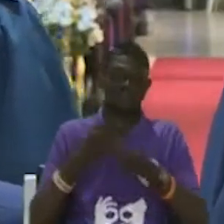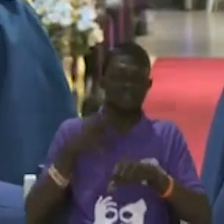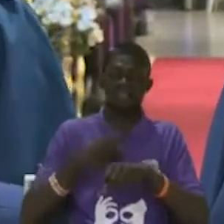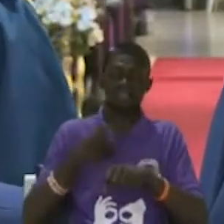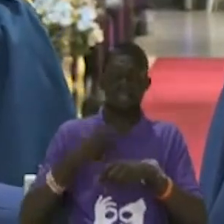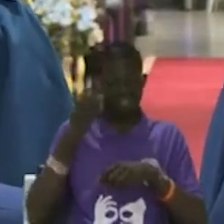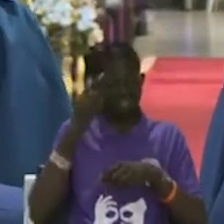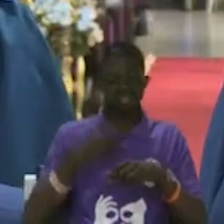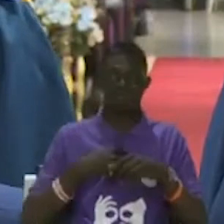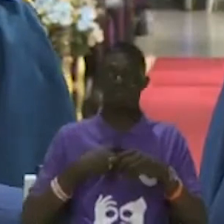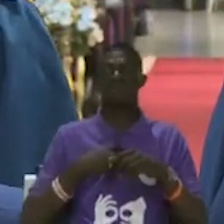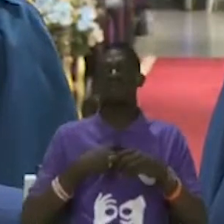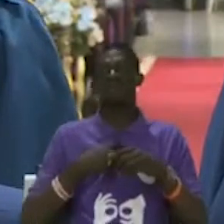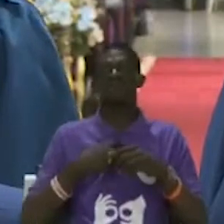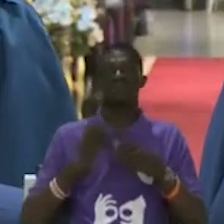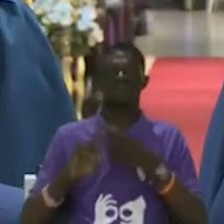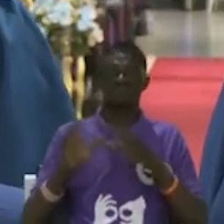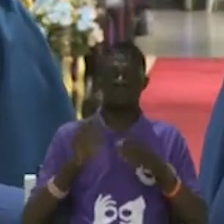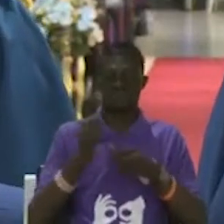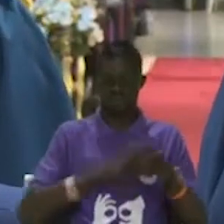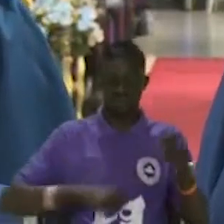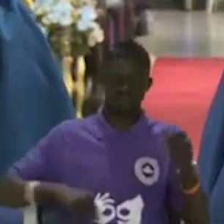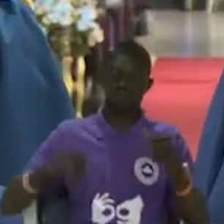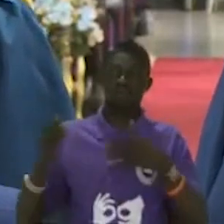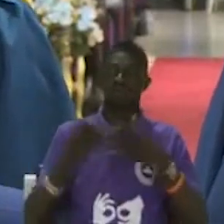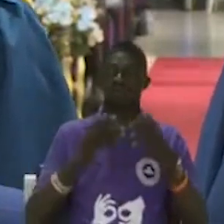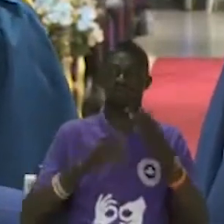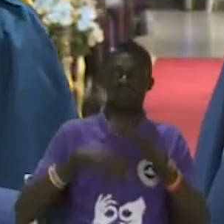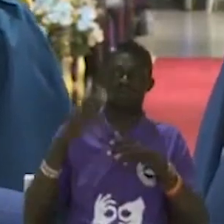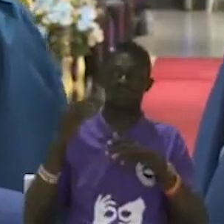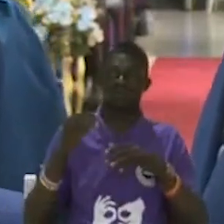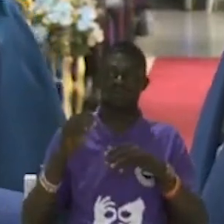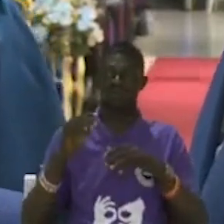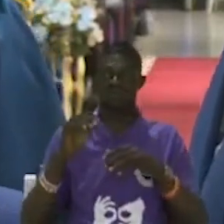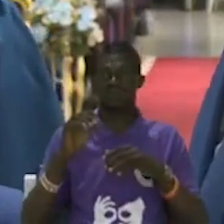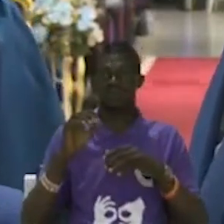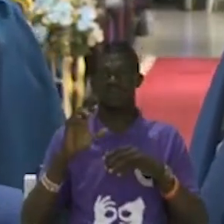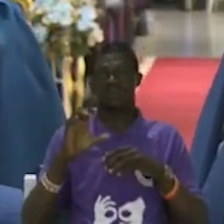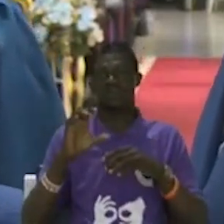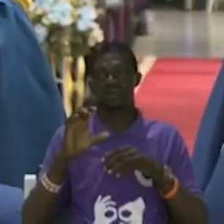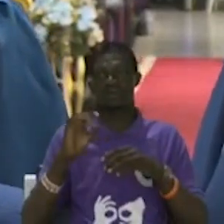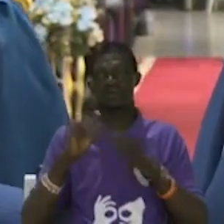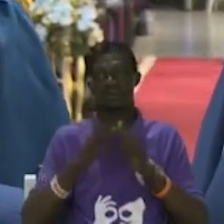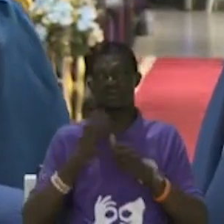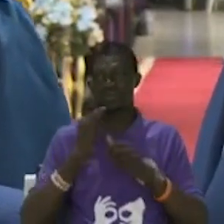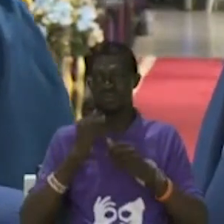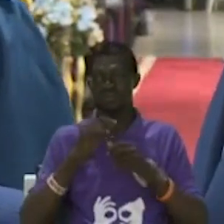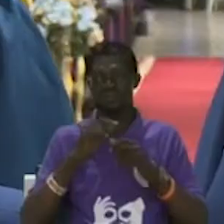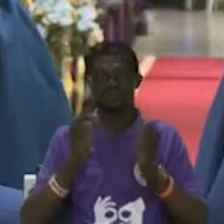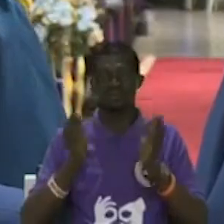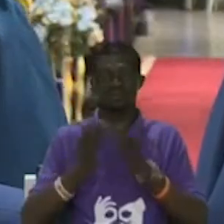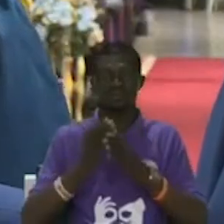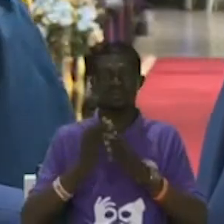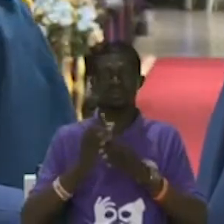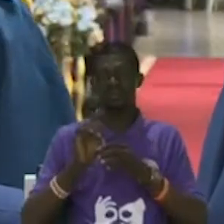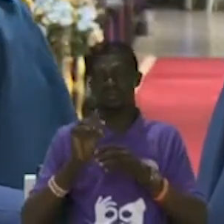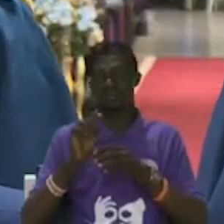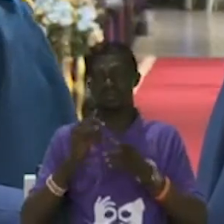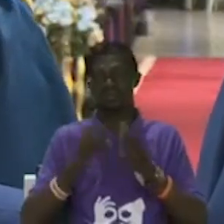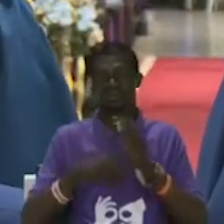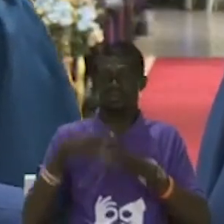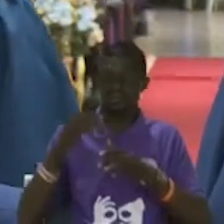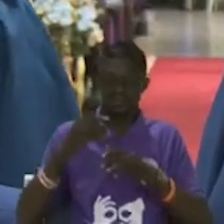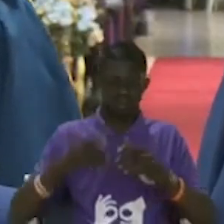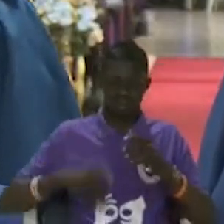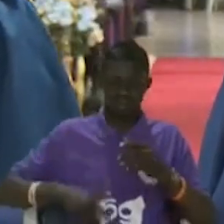to do the surgery. So they brought out what we call a colostomy, which is my small intestine, to the left side of my